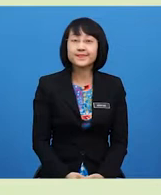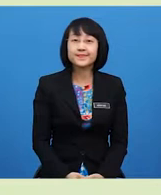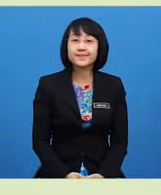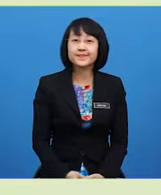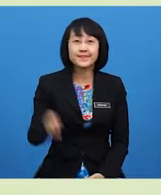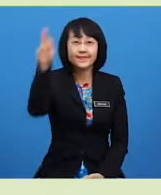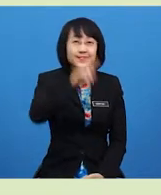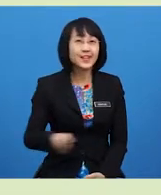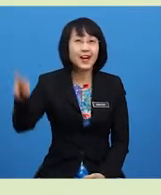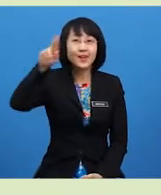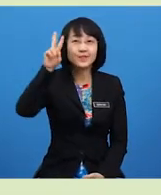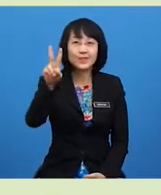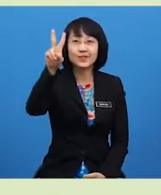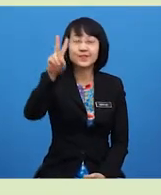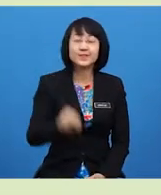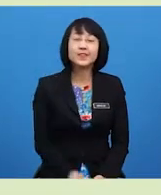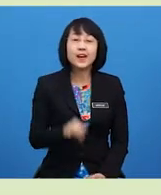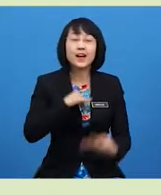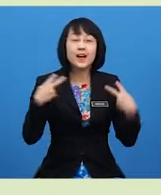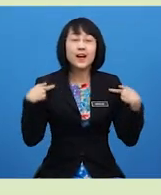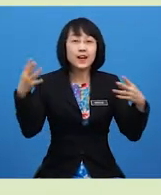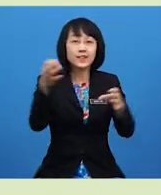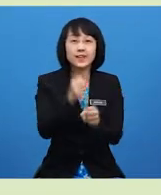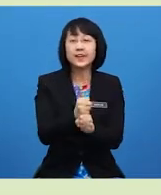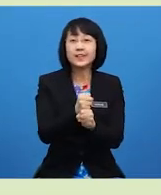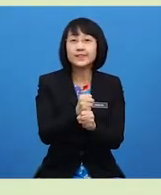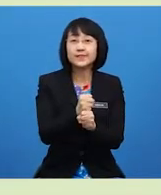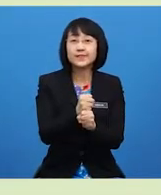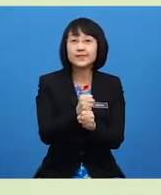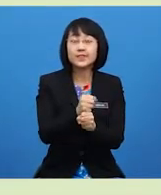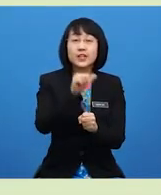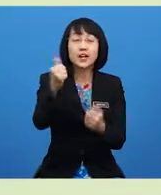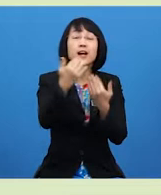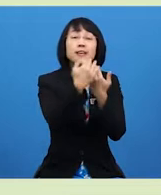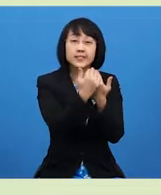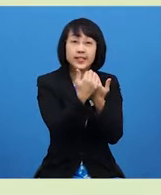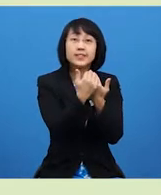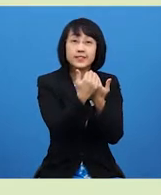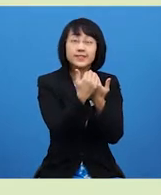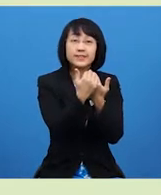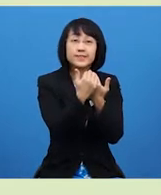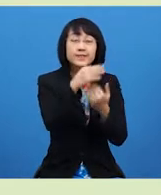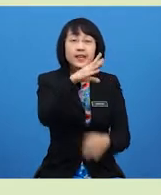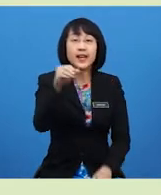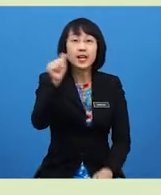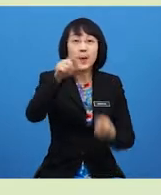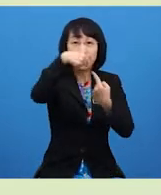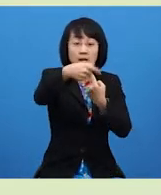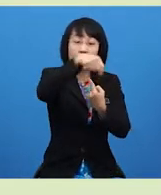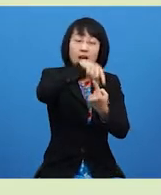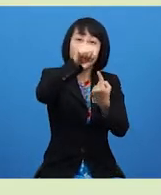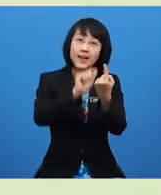to round 2. I've got a sandwich and a